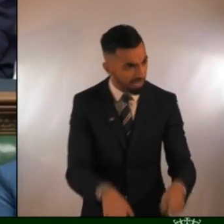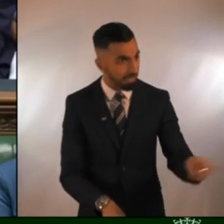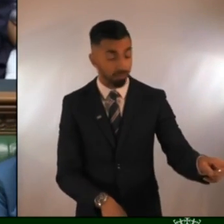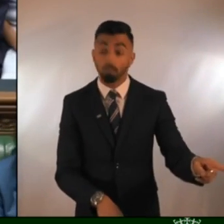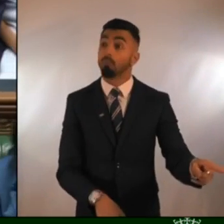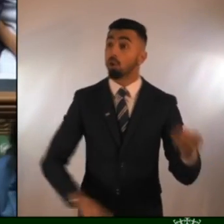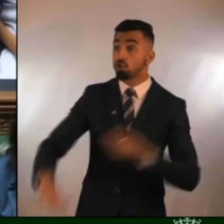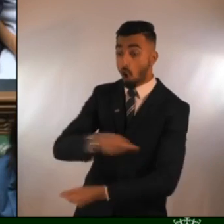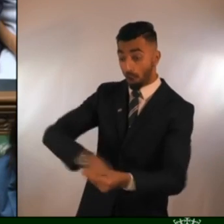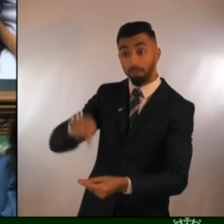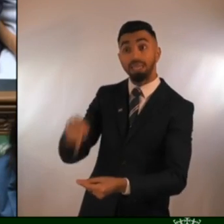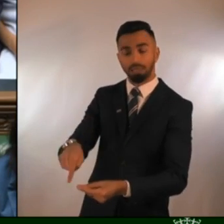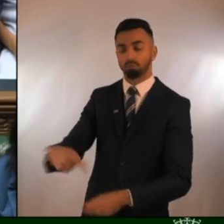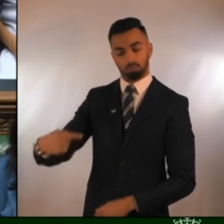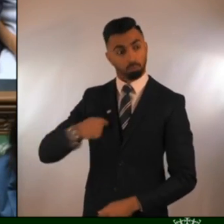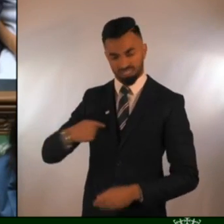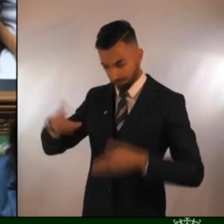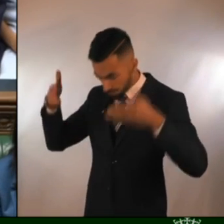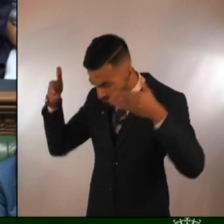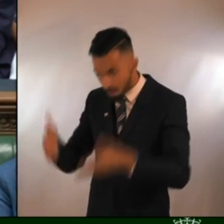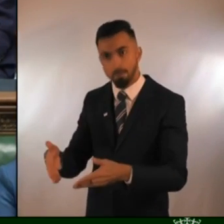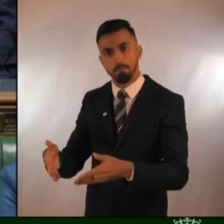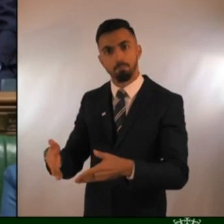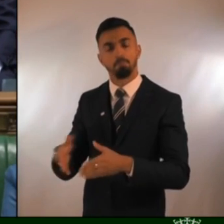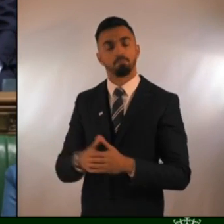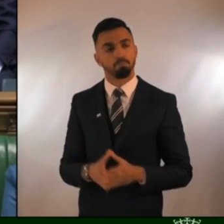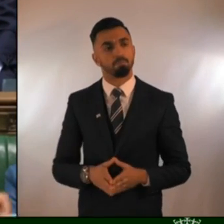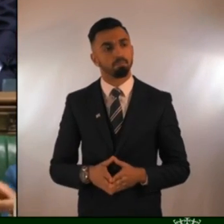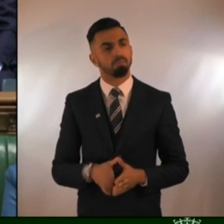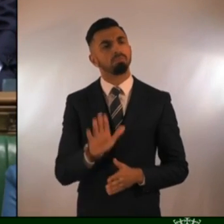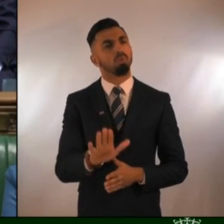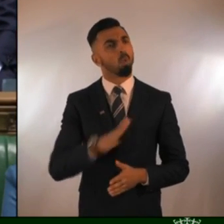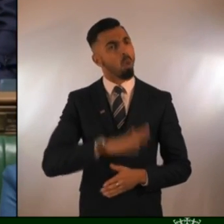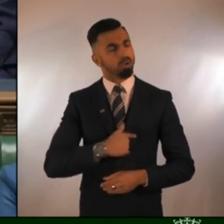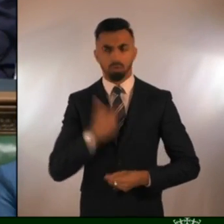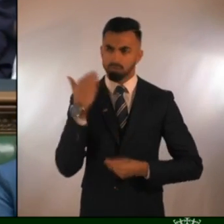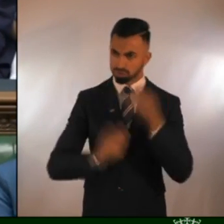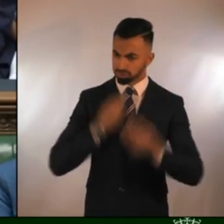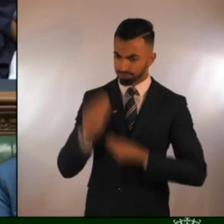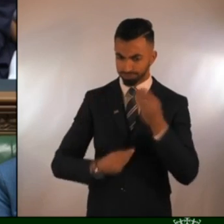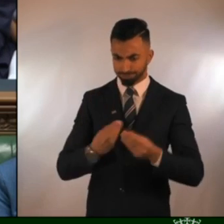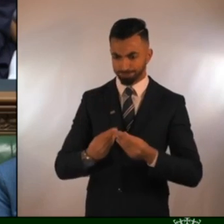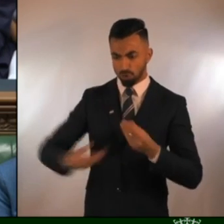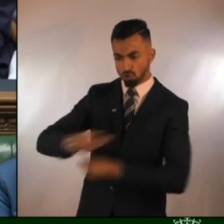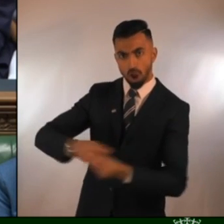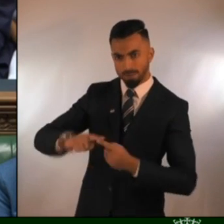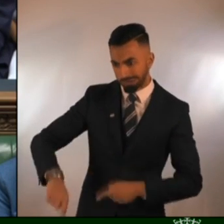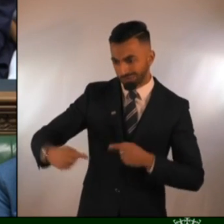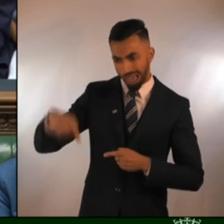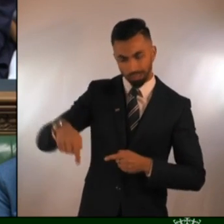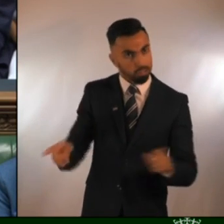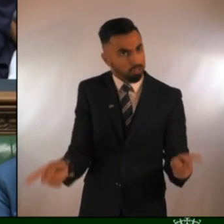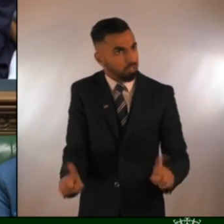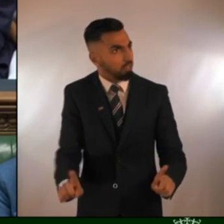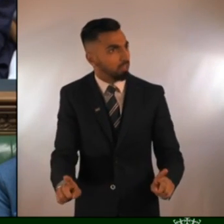let me explain the nature of the economic challenge and my overall strategy. The challenge is this: there is